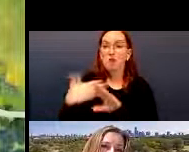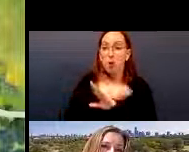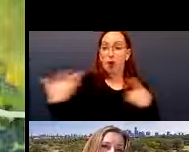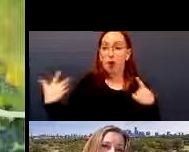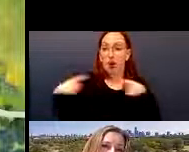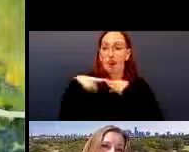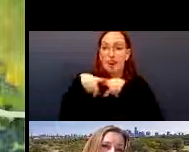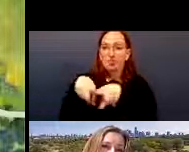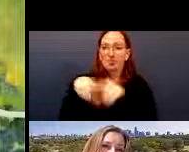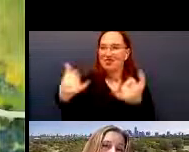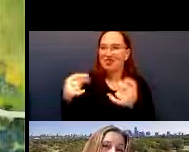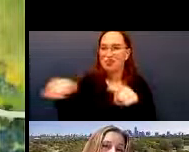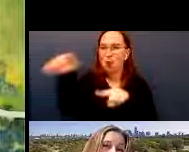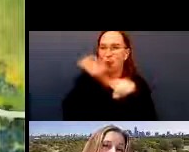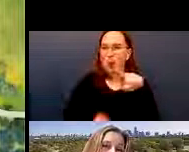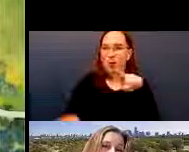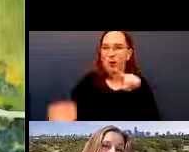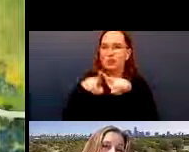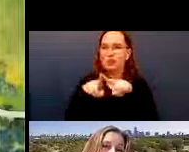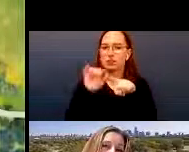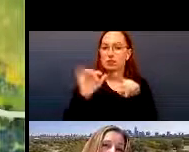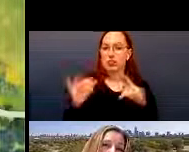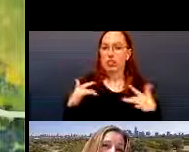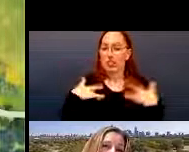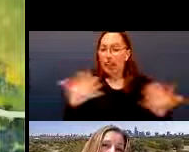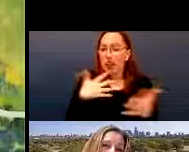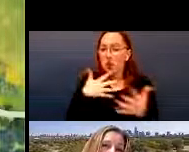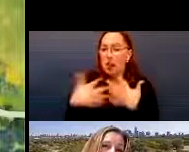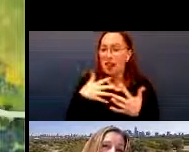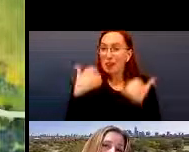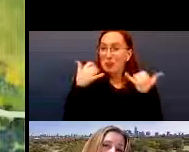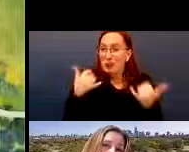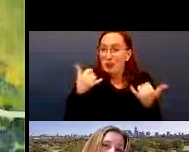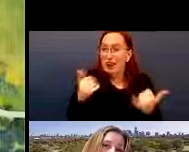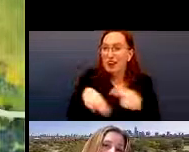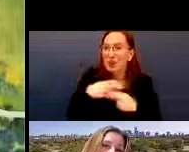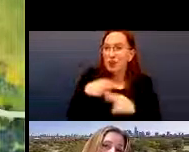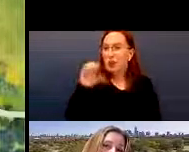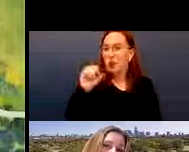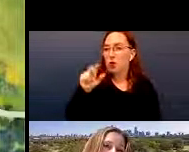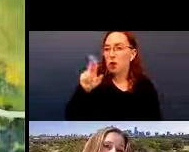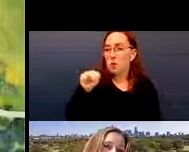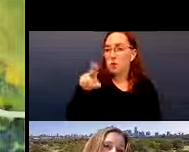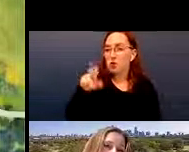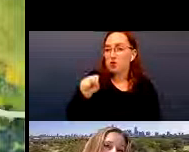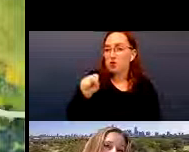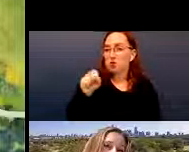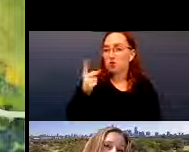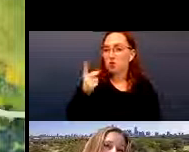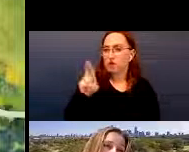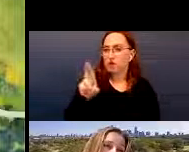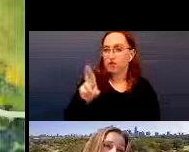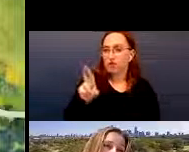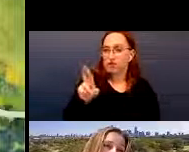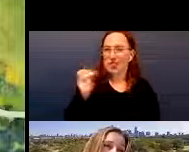you see here, today is Columbus Drive, but we're disconnecting that vehicular drive so